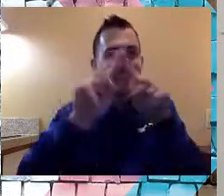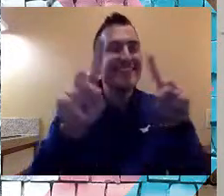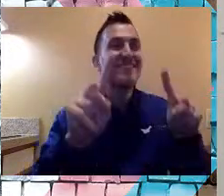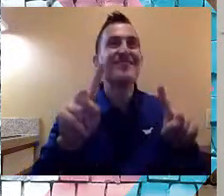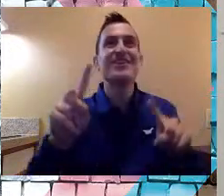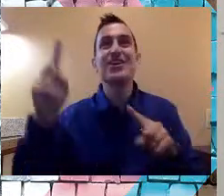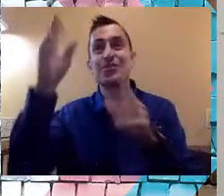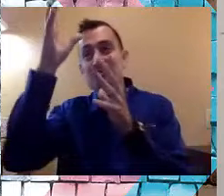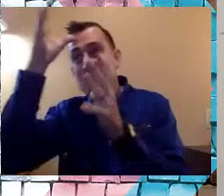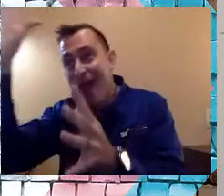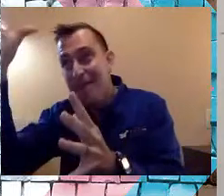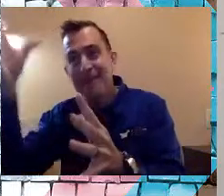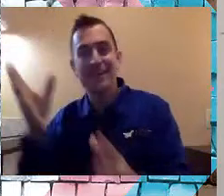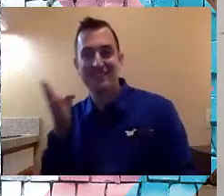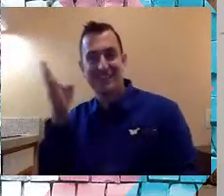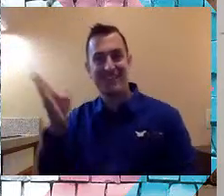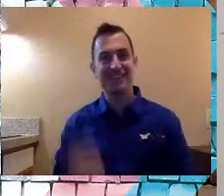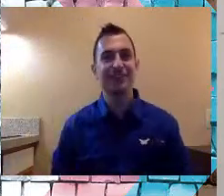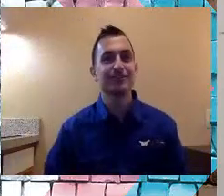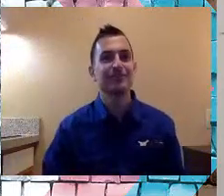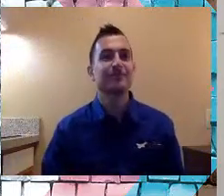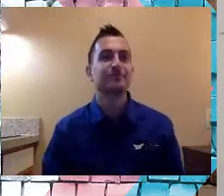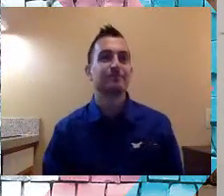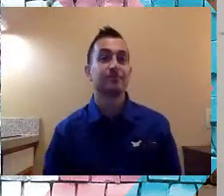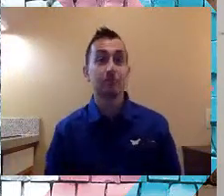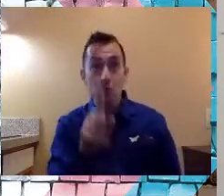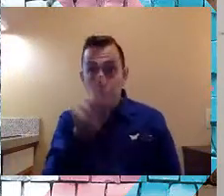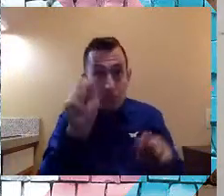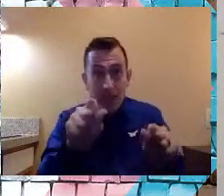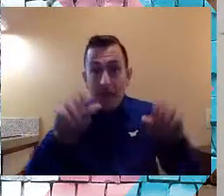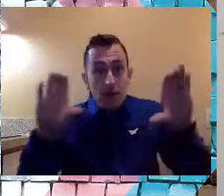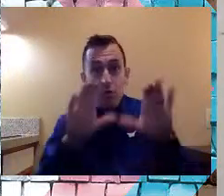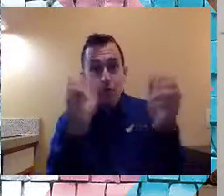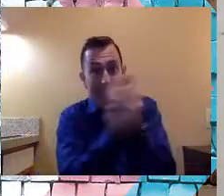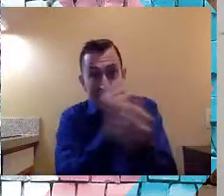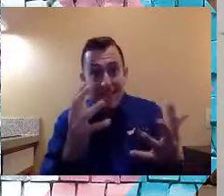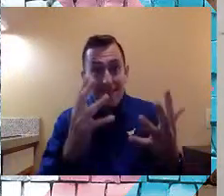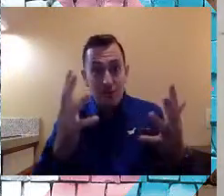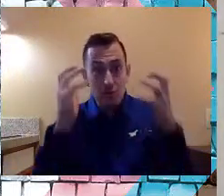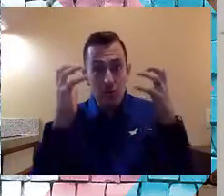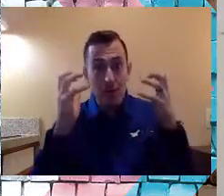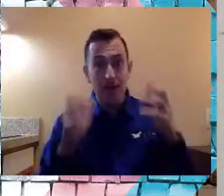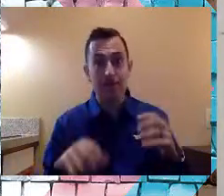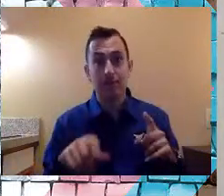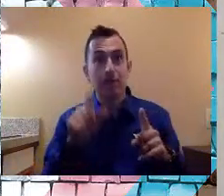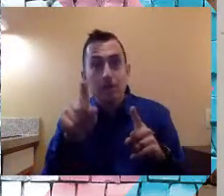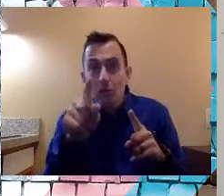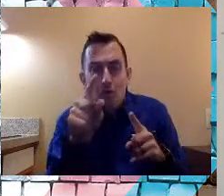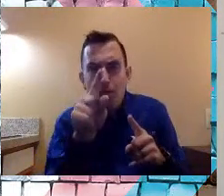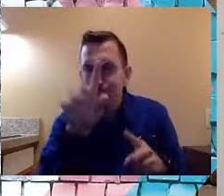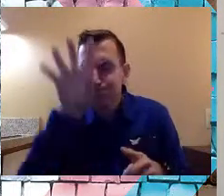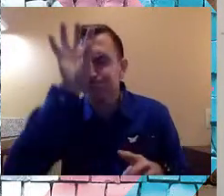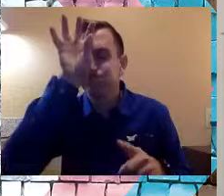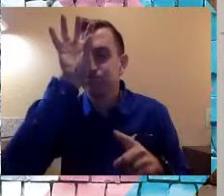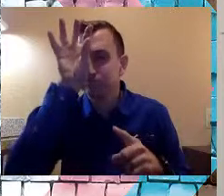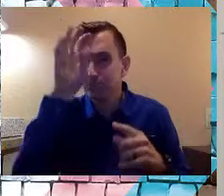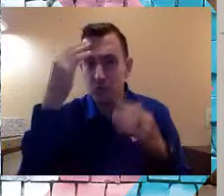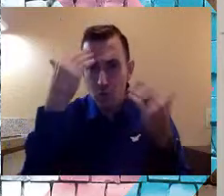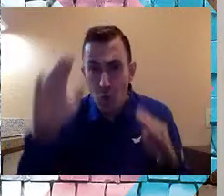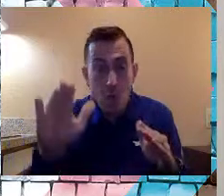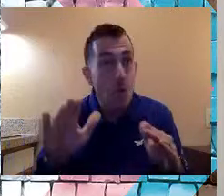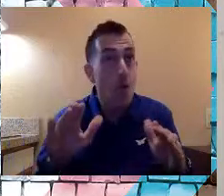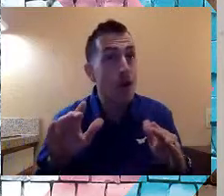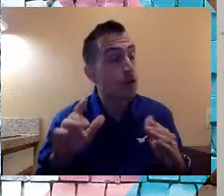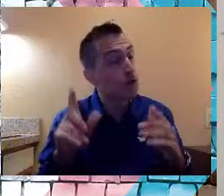grandpas. You can make a difference in big ways or small. You don't know how much till you give it